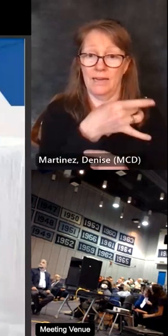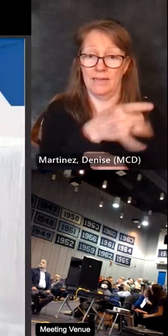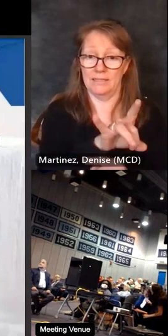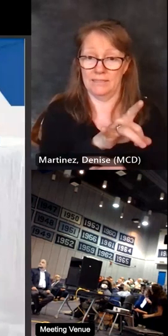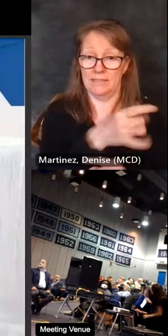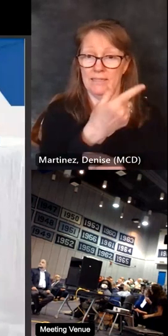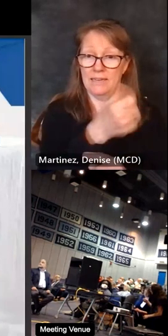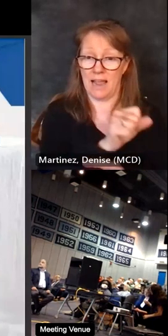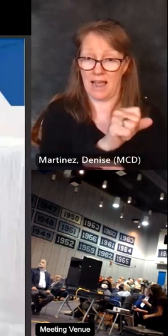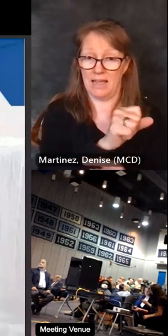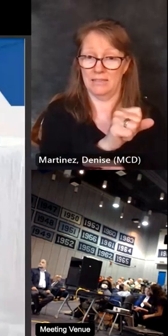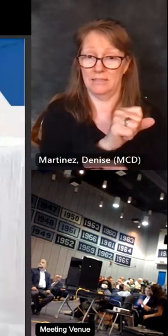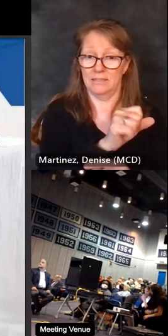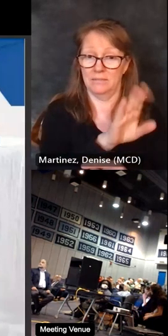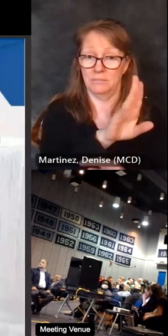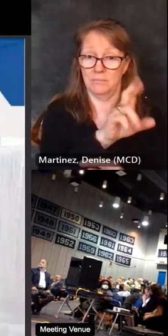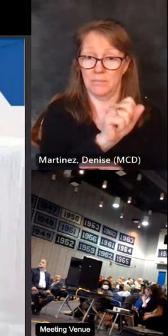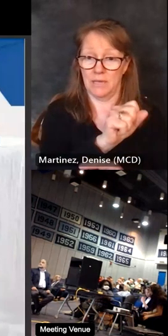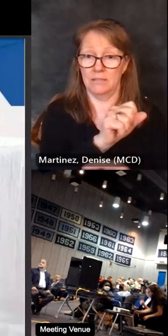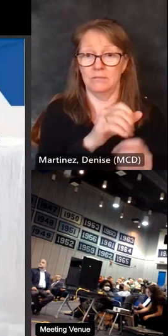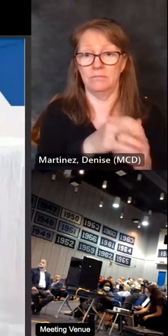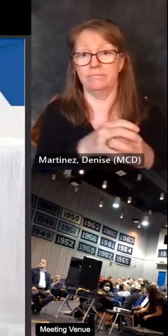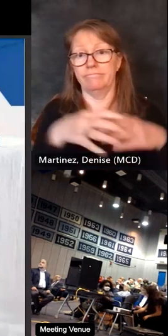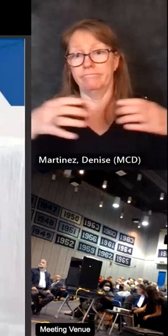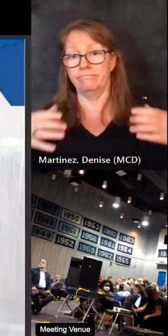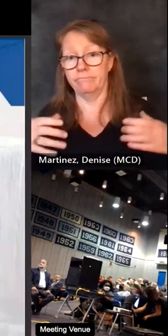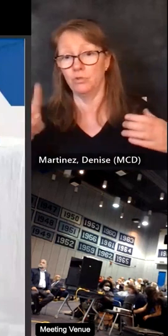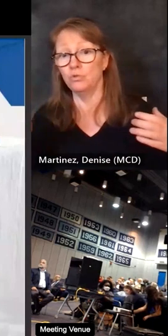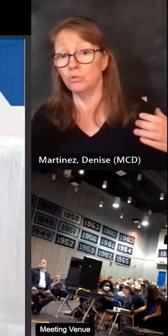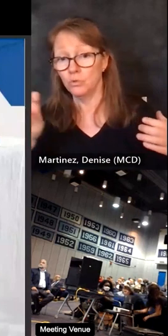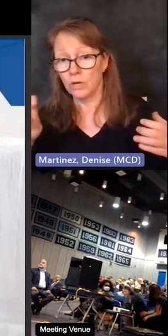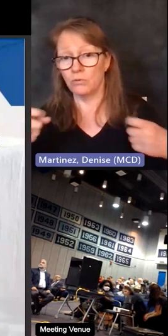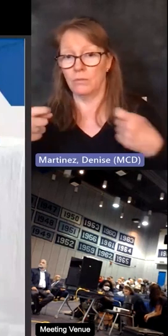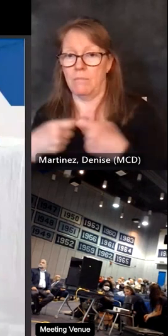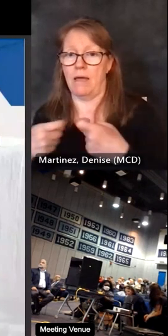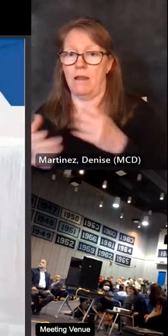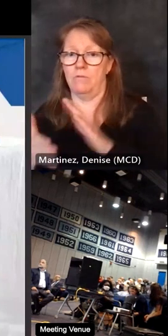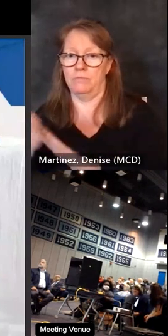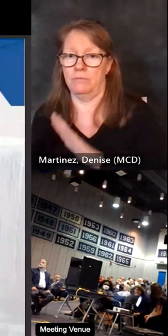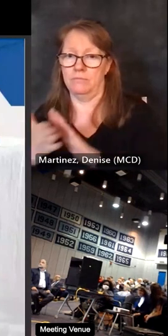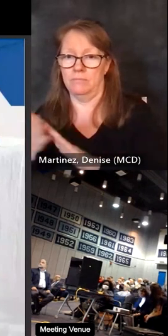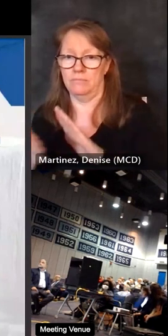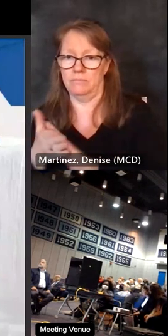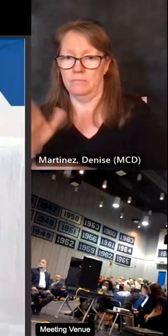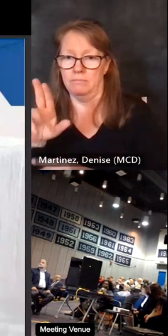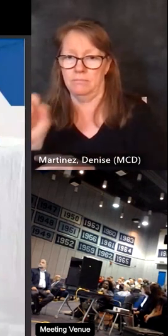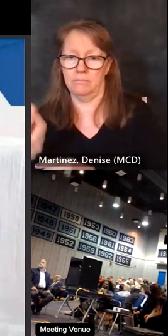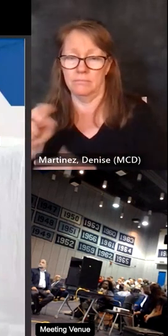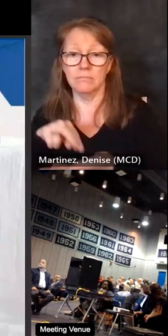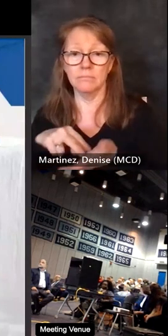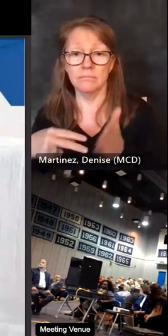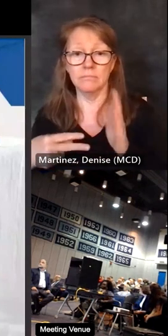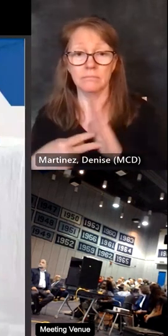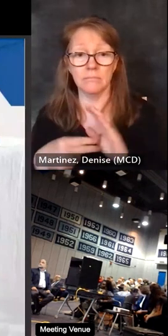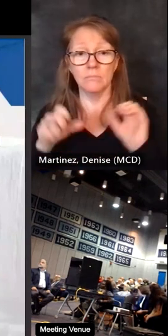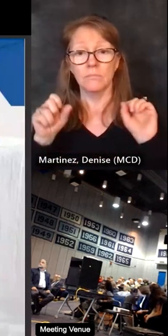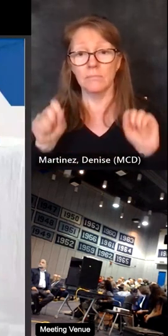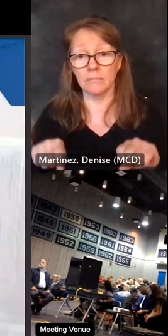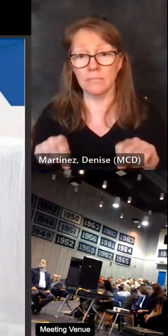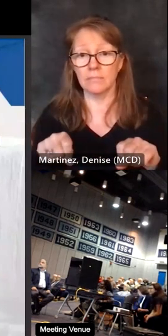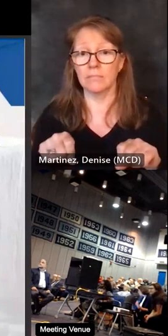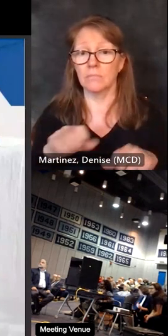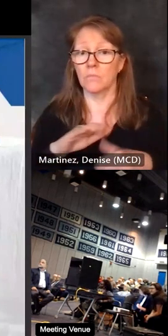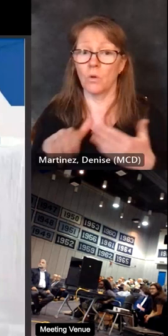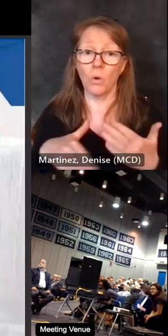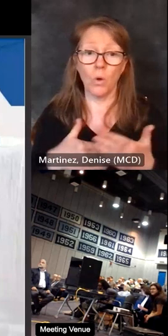buses to 200 battery electric buses. What this allows us to do is to transition all of the routes in